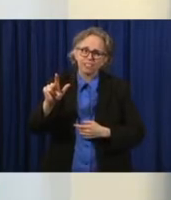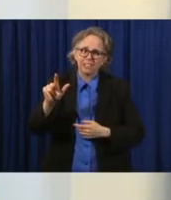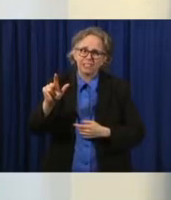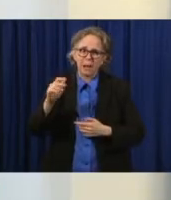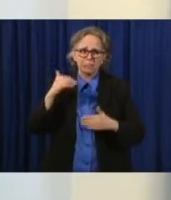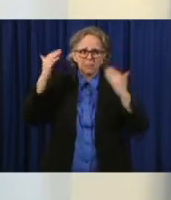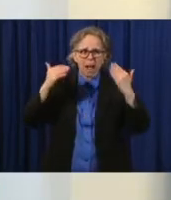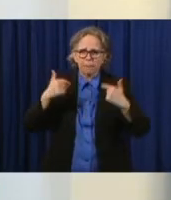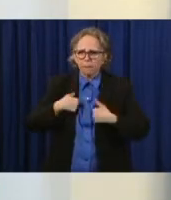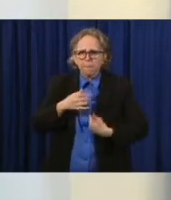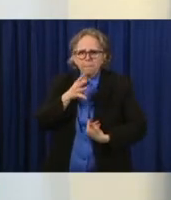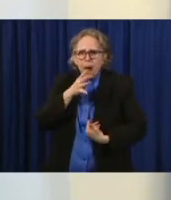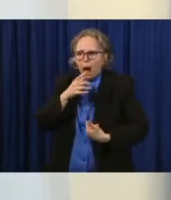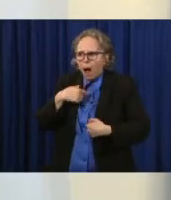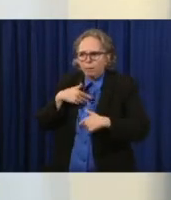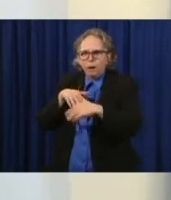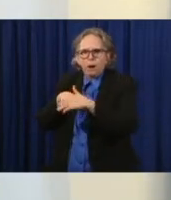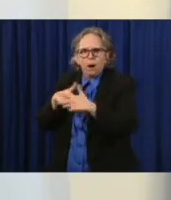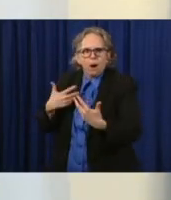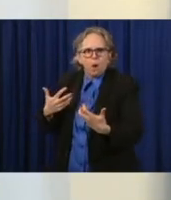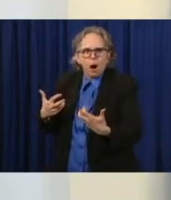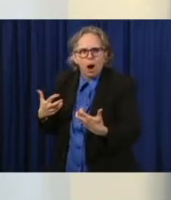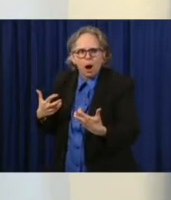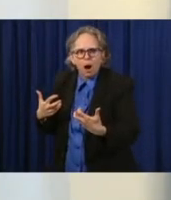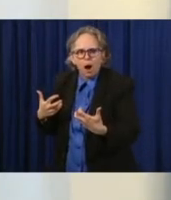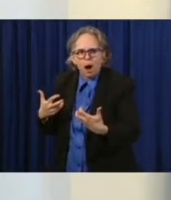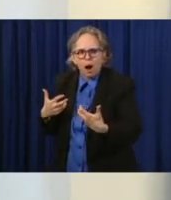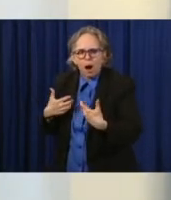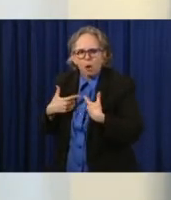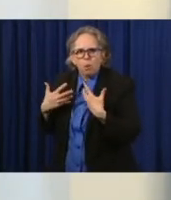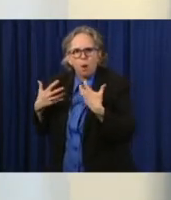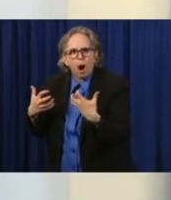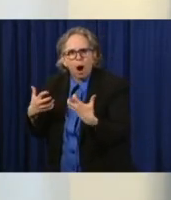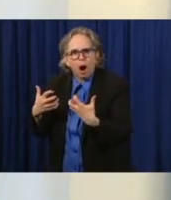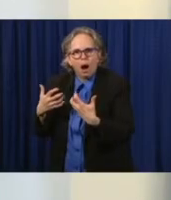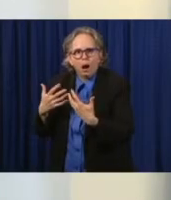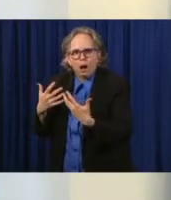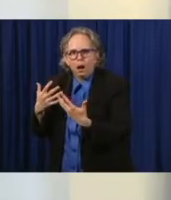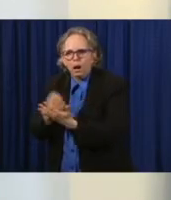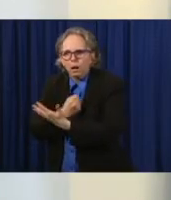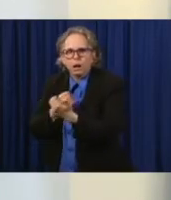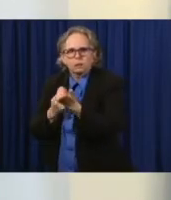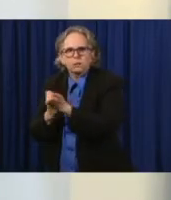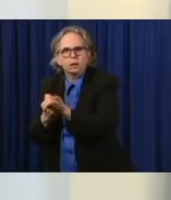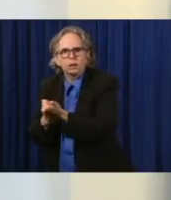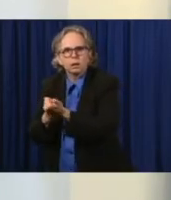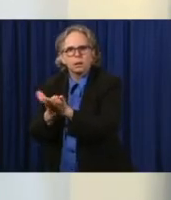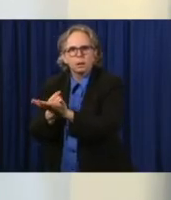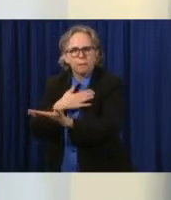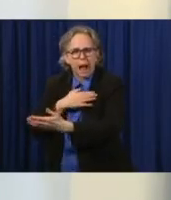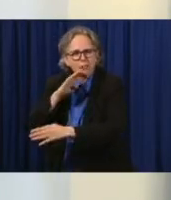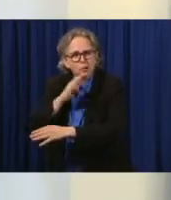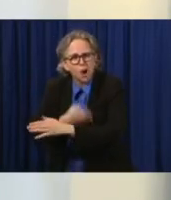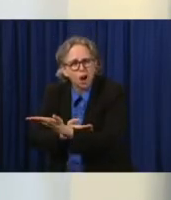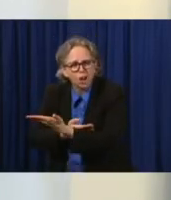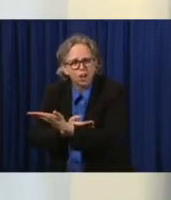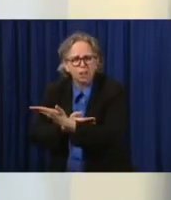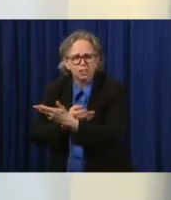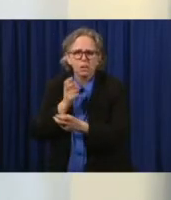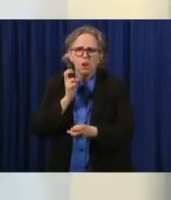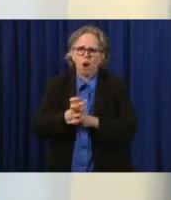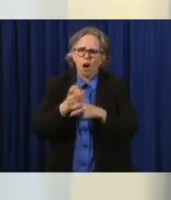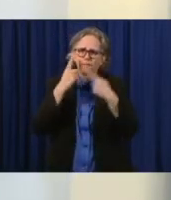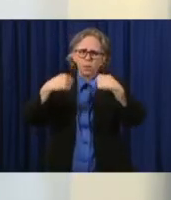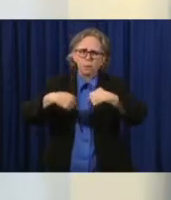know that we like to have our advocates with us and people. And so I just want to say to people out there, thank you to our healthcare professionals, thank you to our nursing